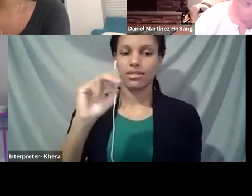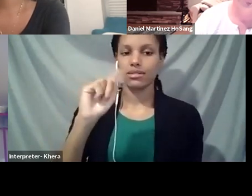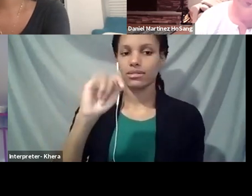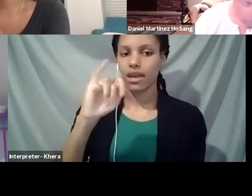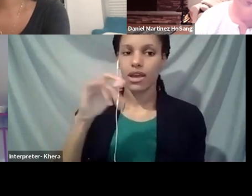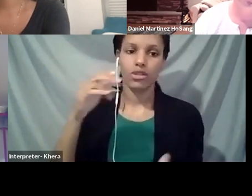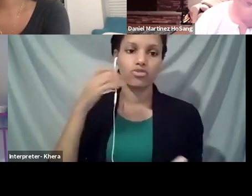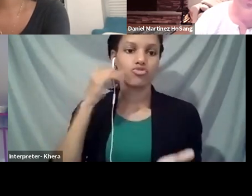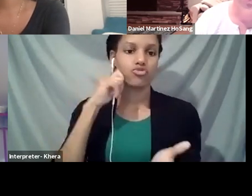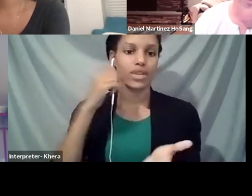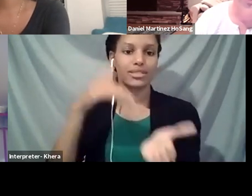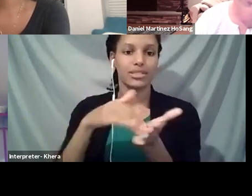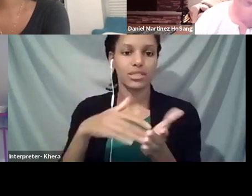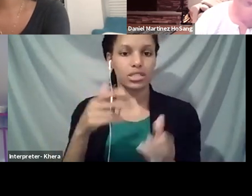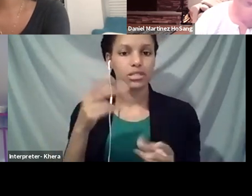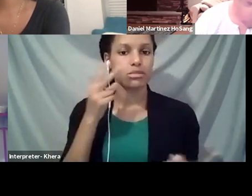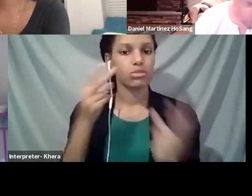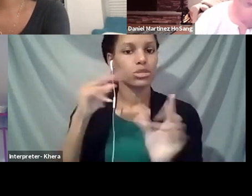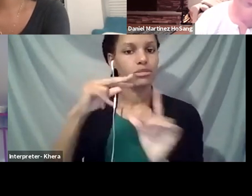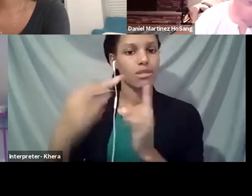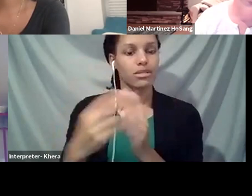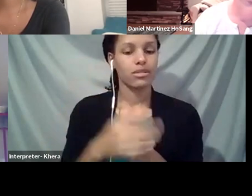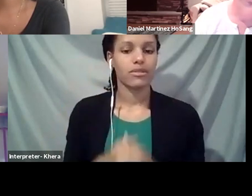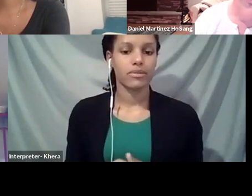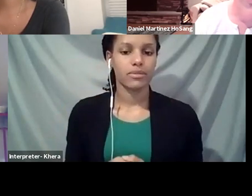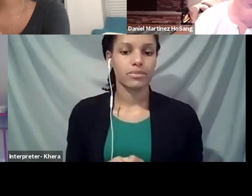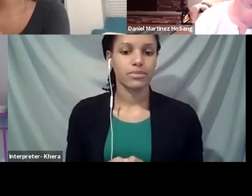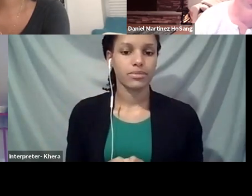supportive of diversity overall, but just opposing the way that